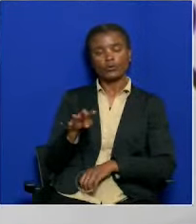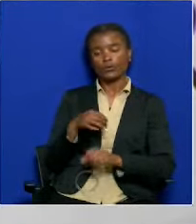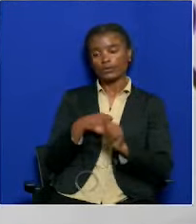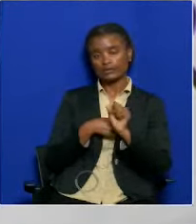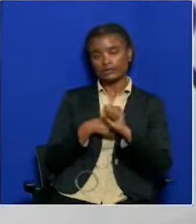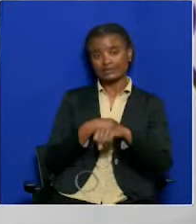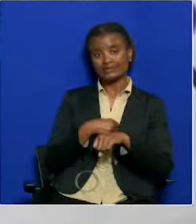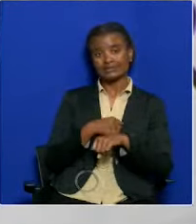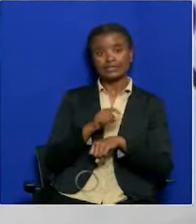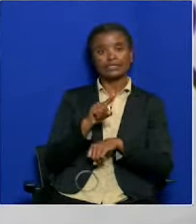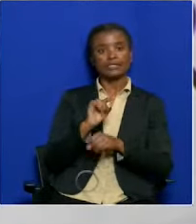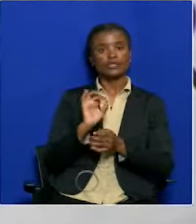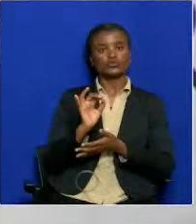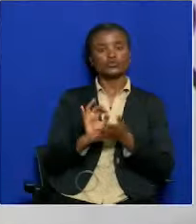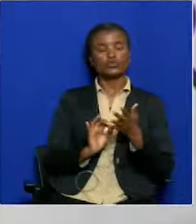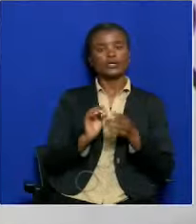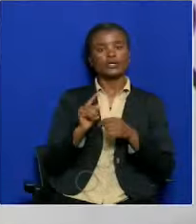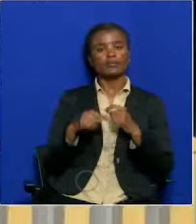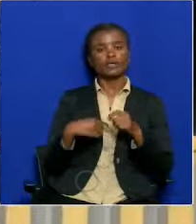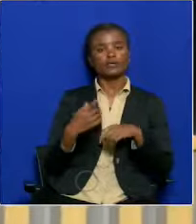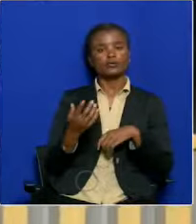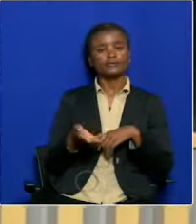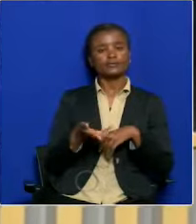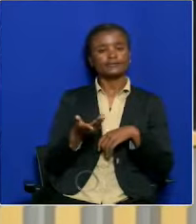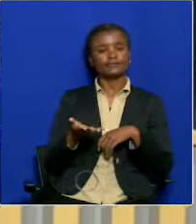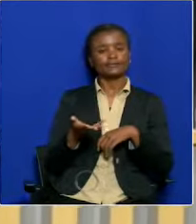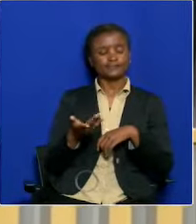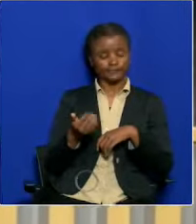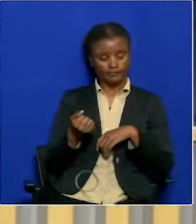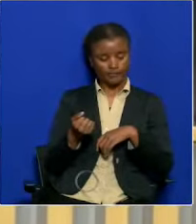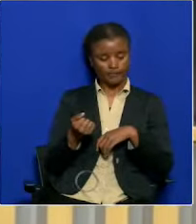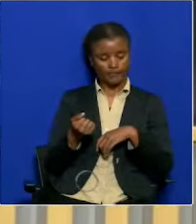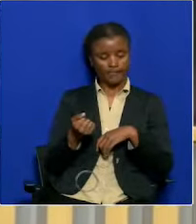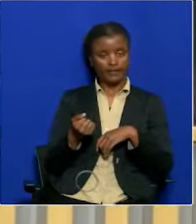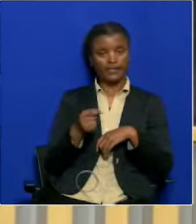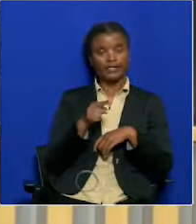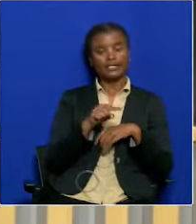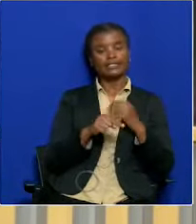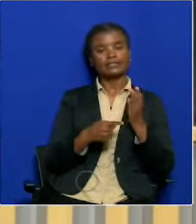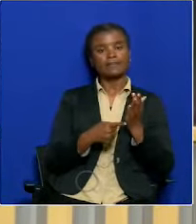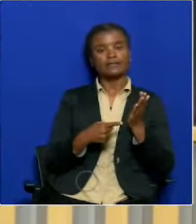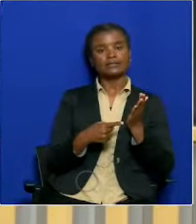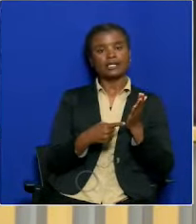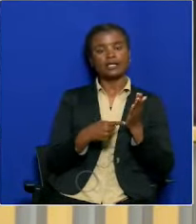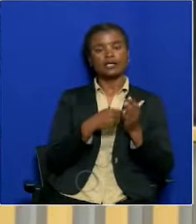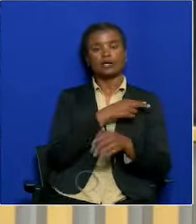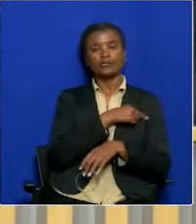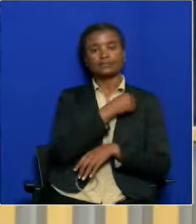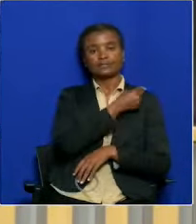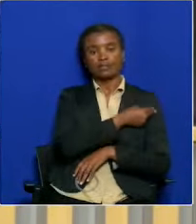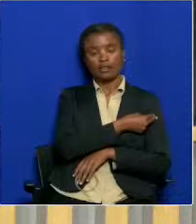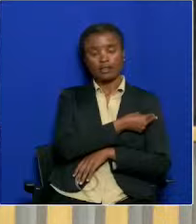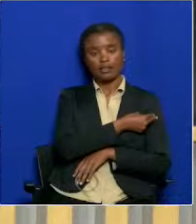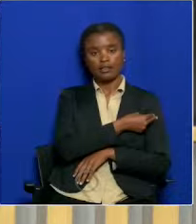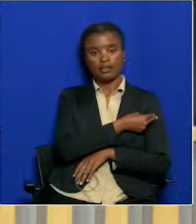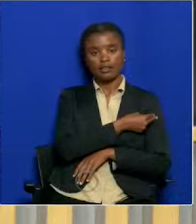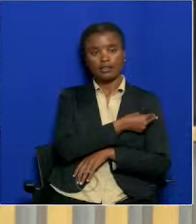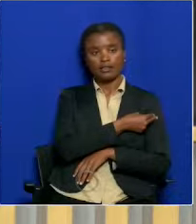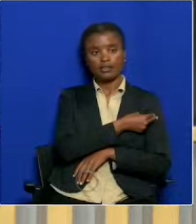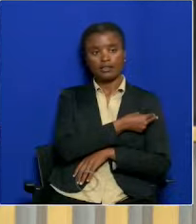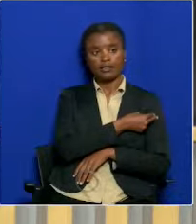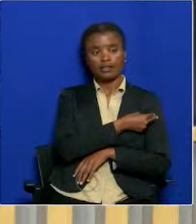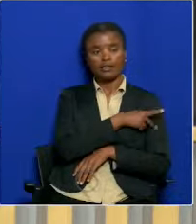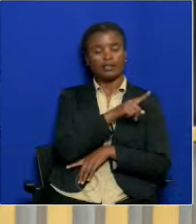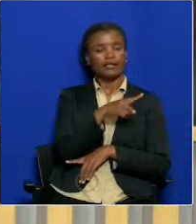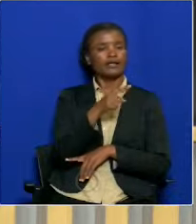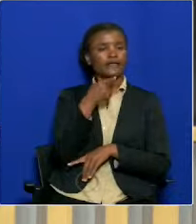about the Tembisa Hospital allegedly fraudulent contract was